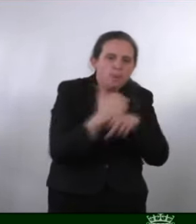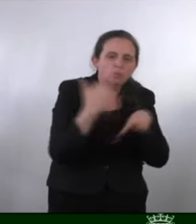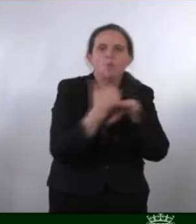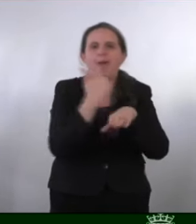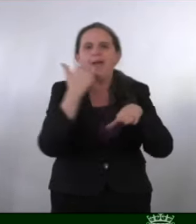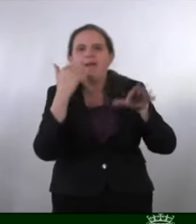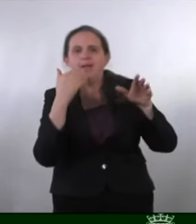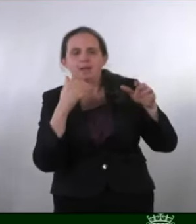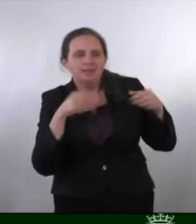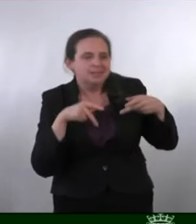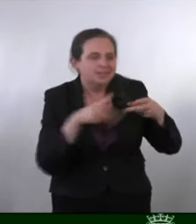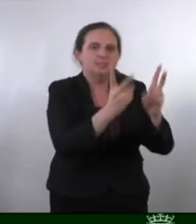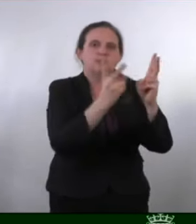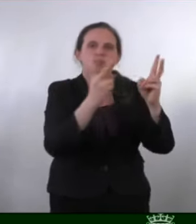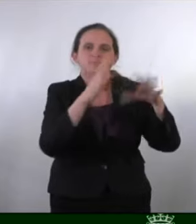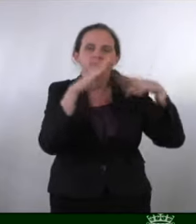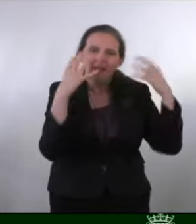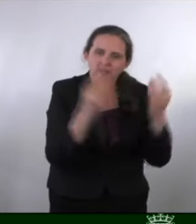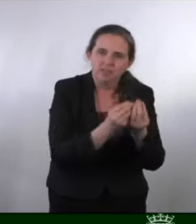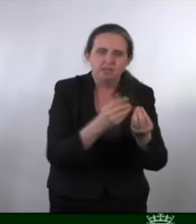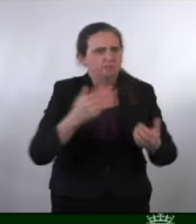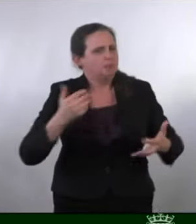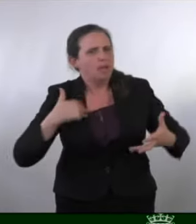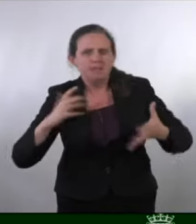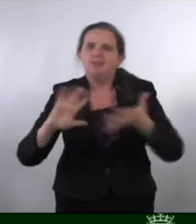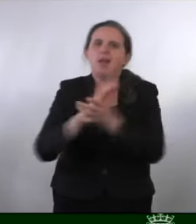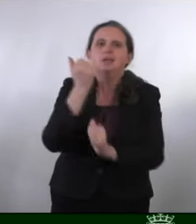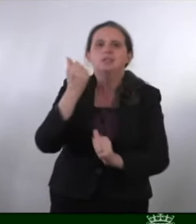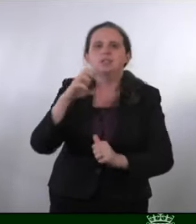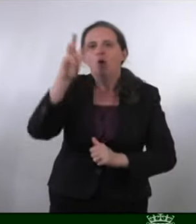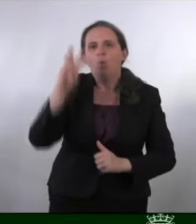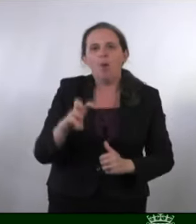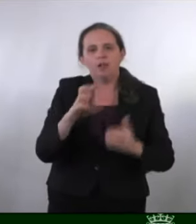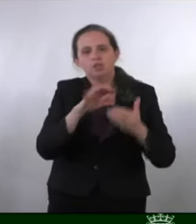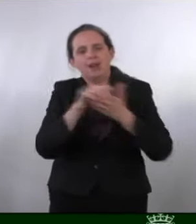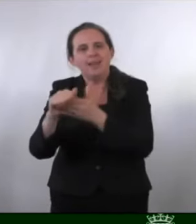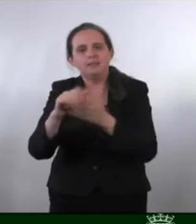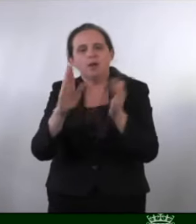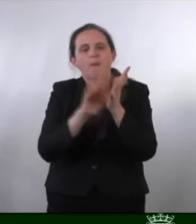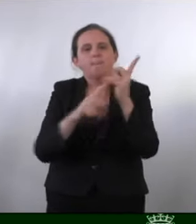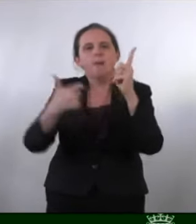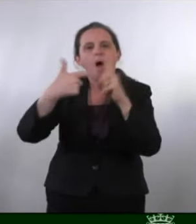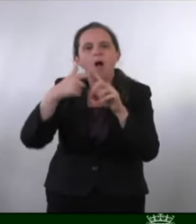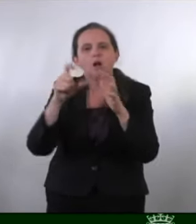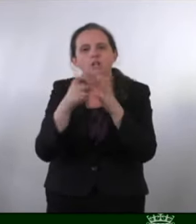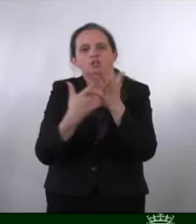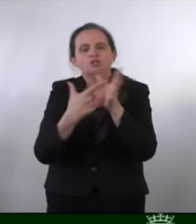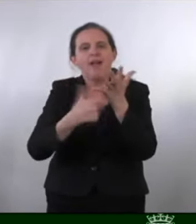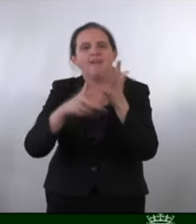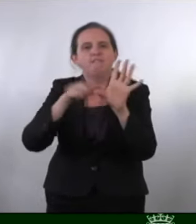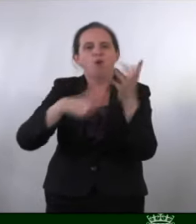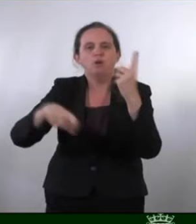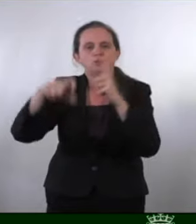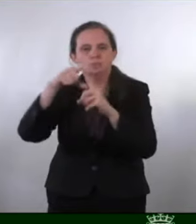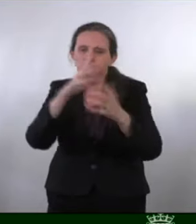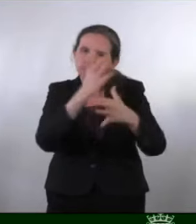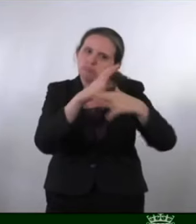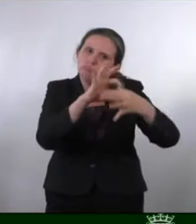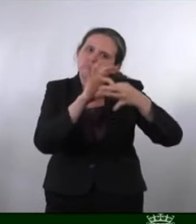that Mark Drakeford and other leaders of the devolved administrations are working with us on a plan for